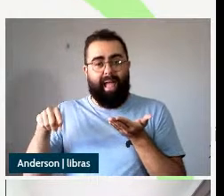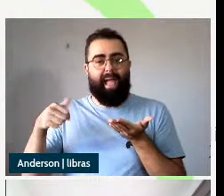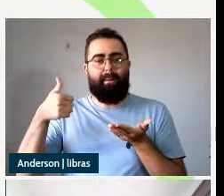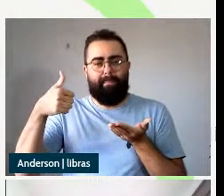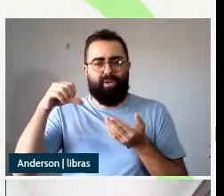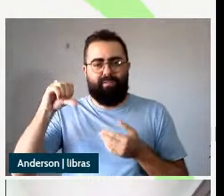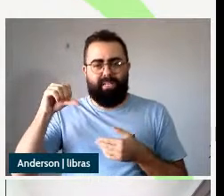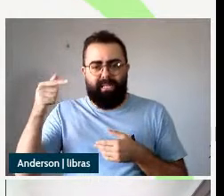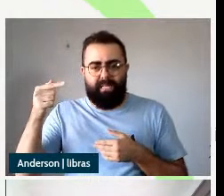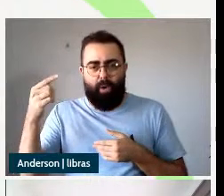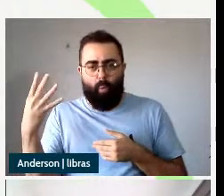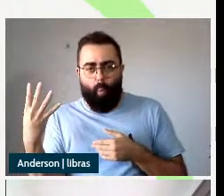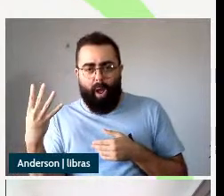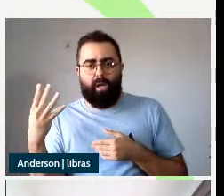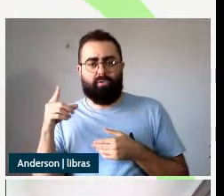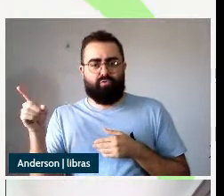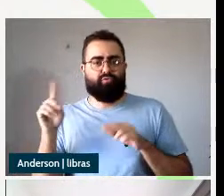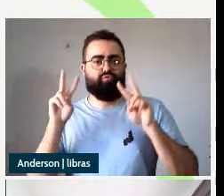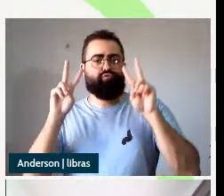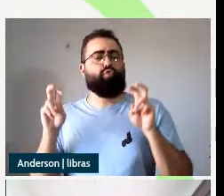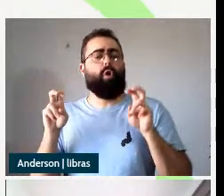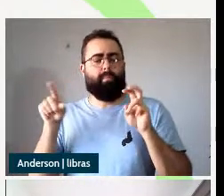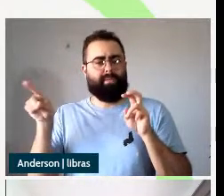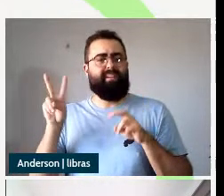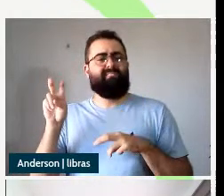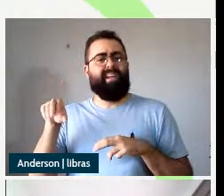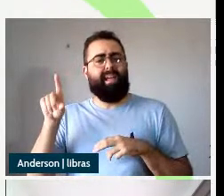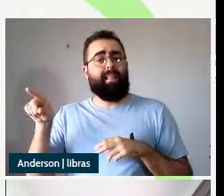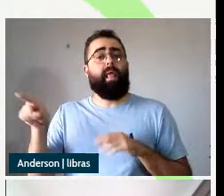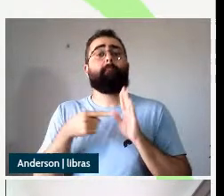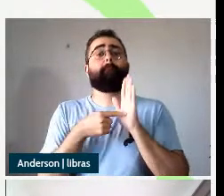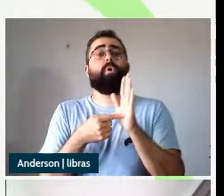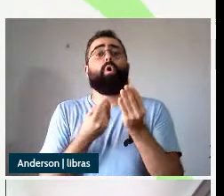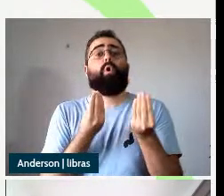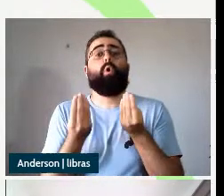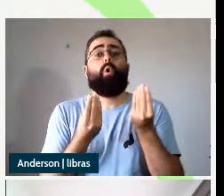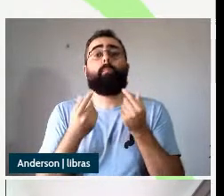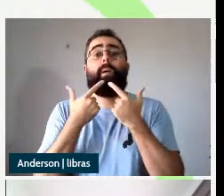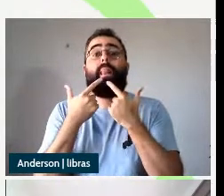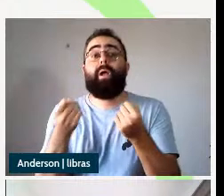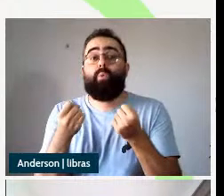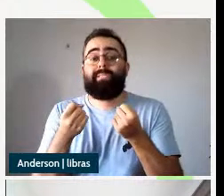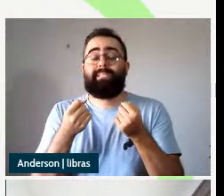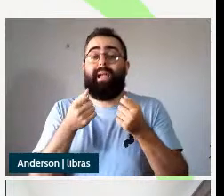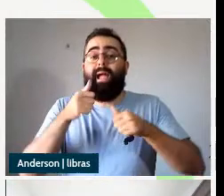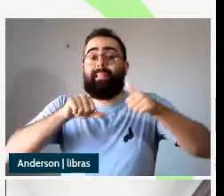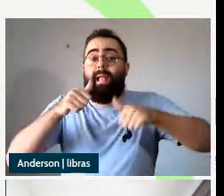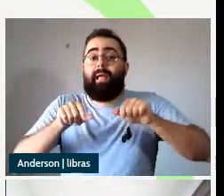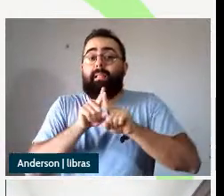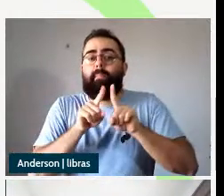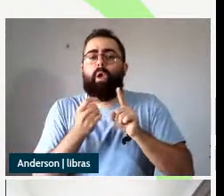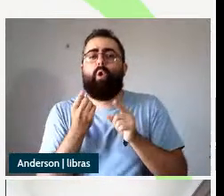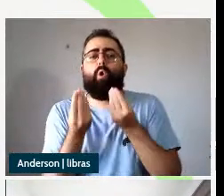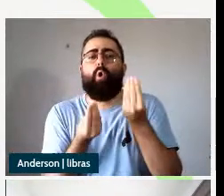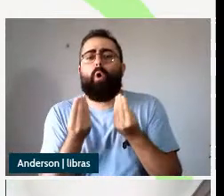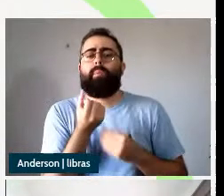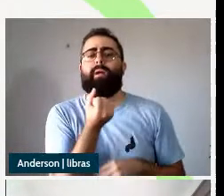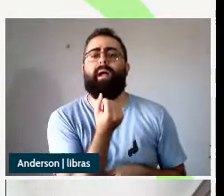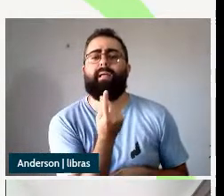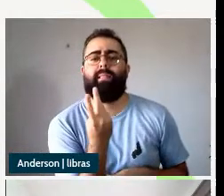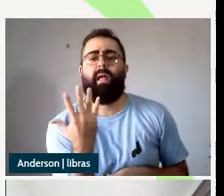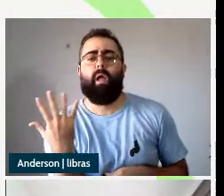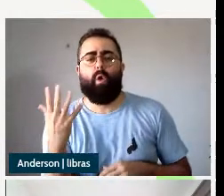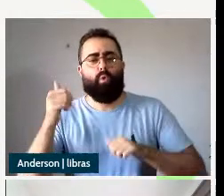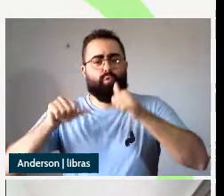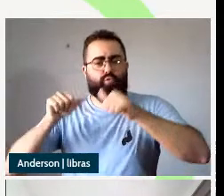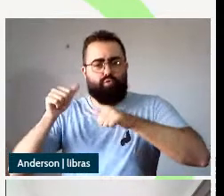in his article, he intended to show that a proper linguistic analysis of of quantificational expressions could help to capture what